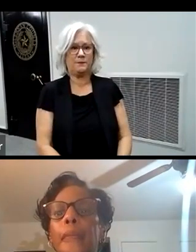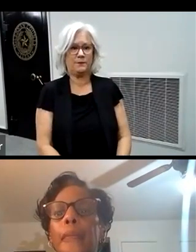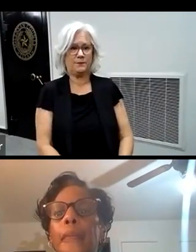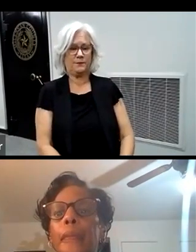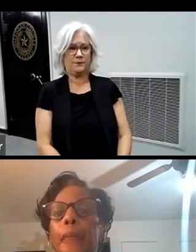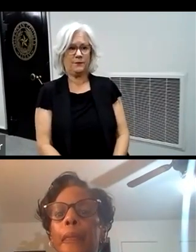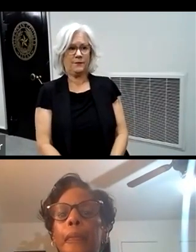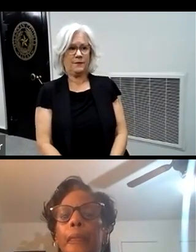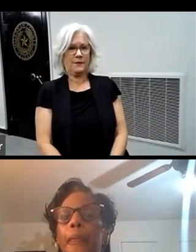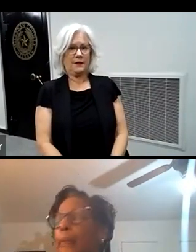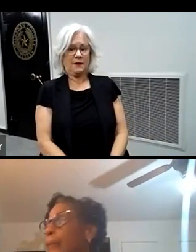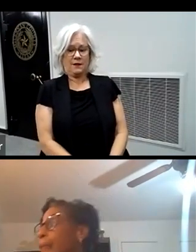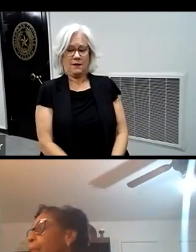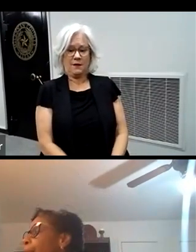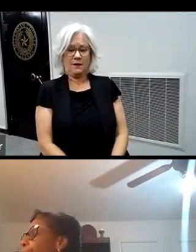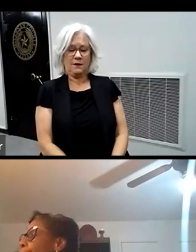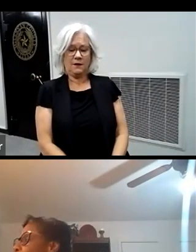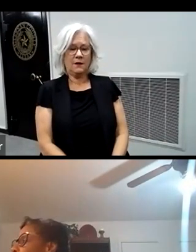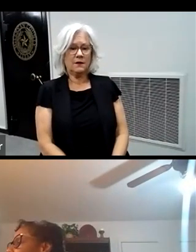Okay,